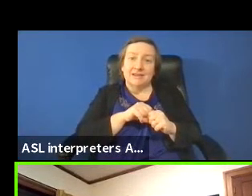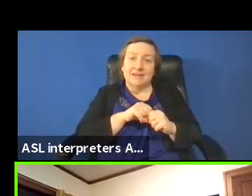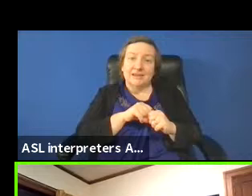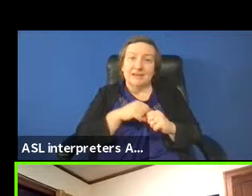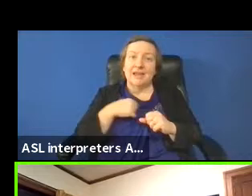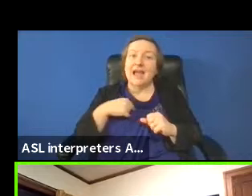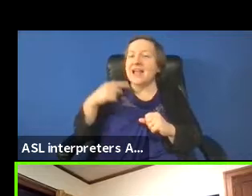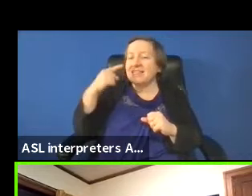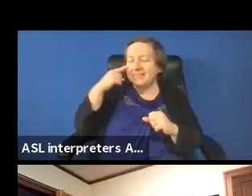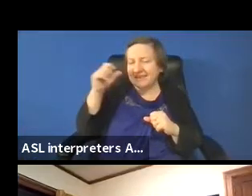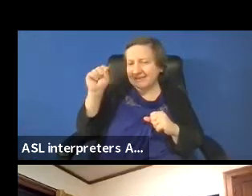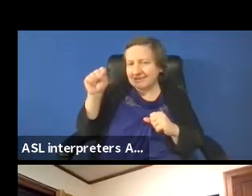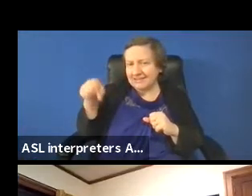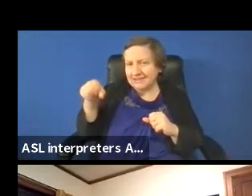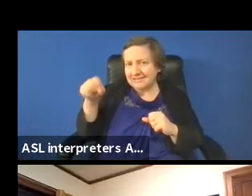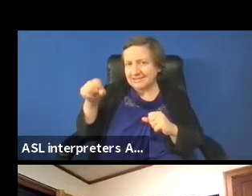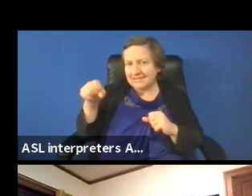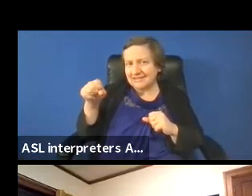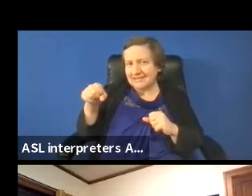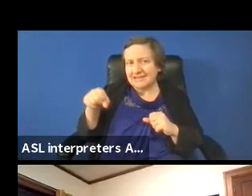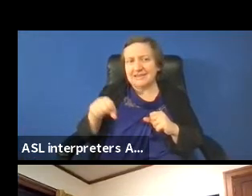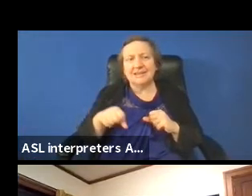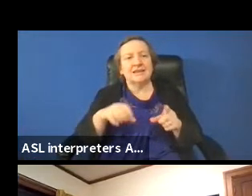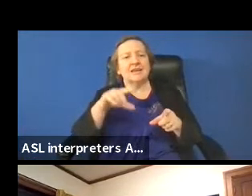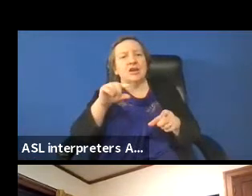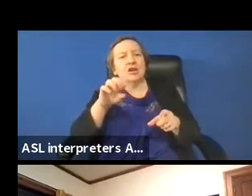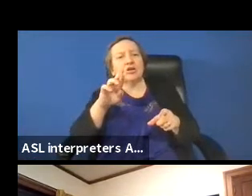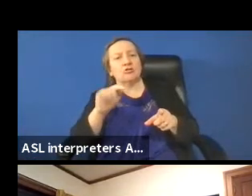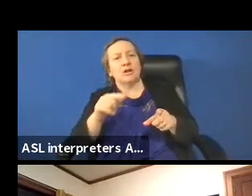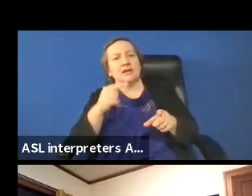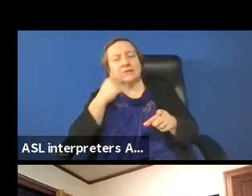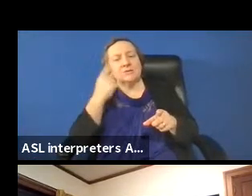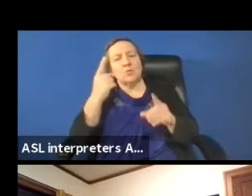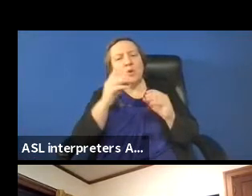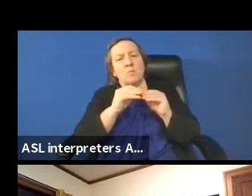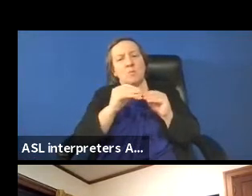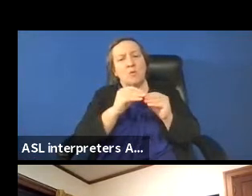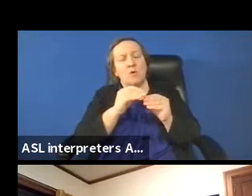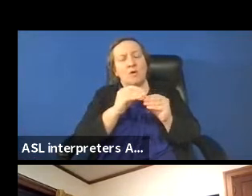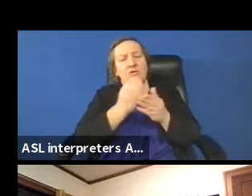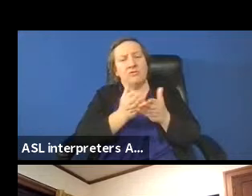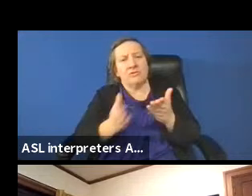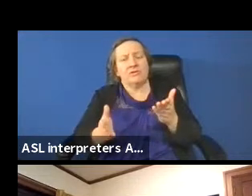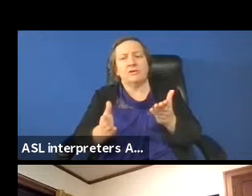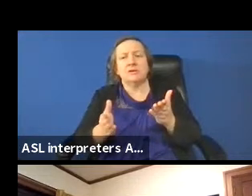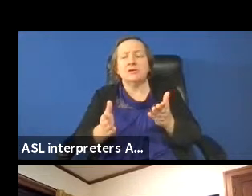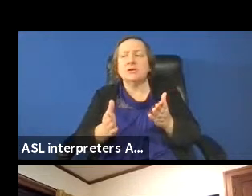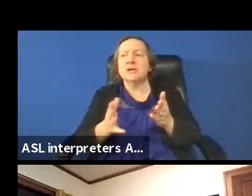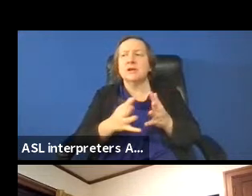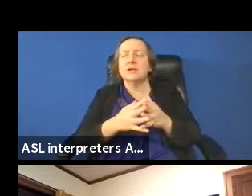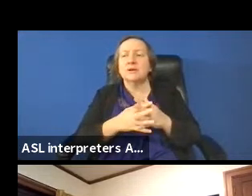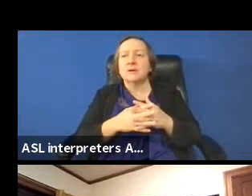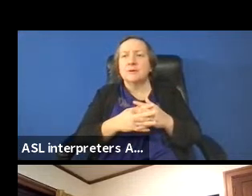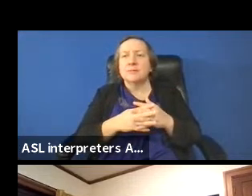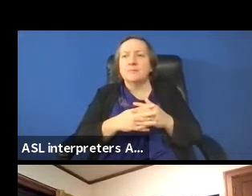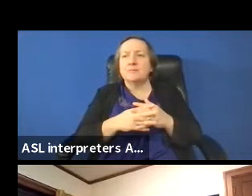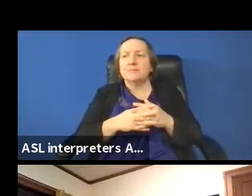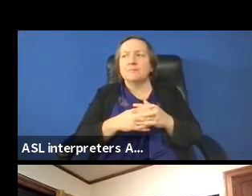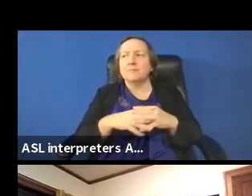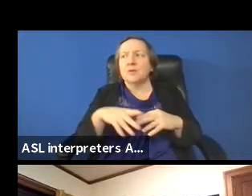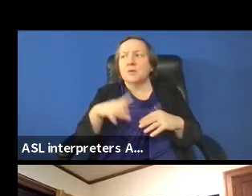I think so. One other piece that's there is that there will be